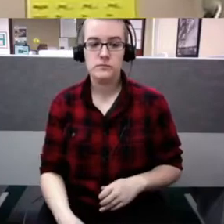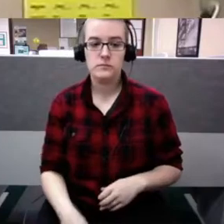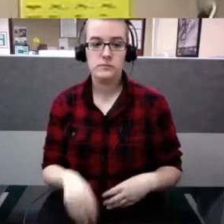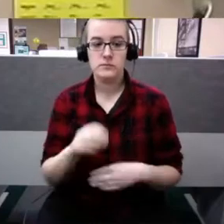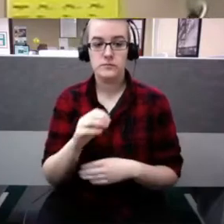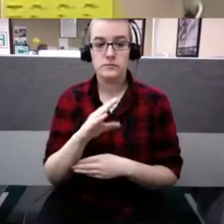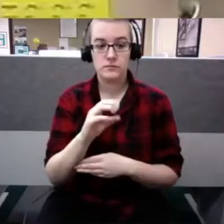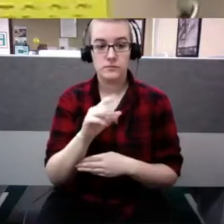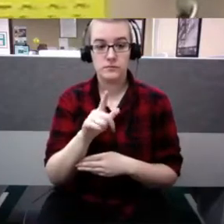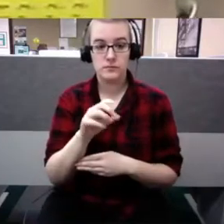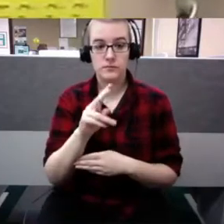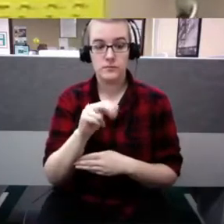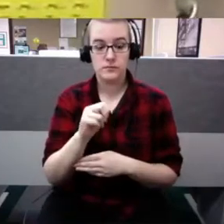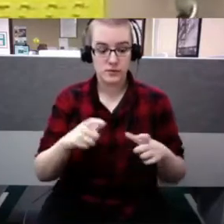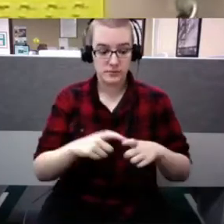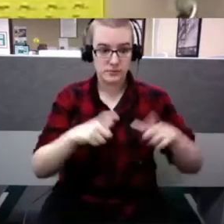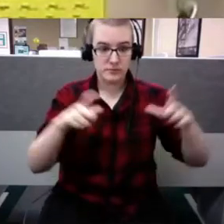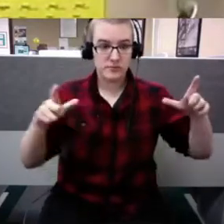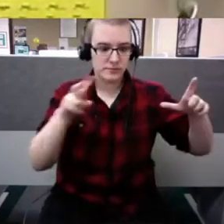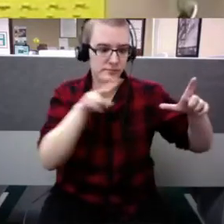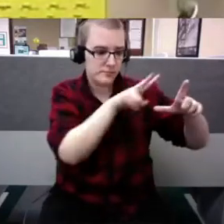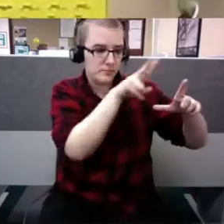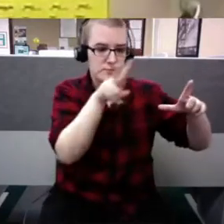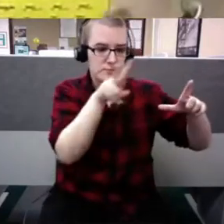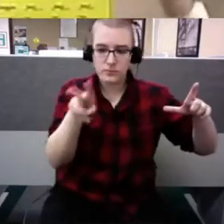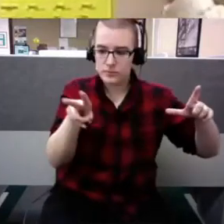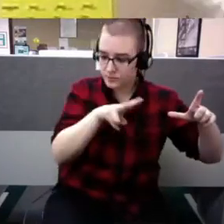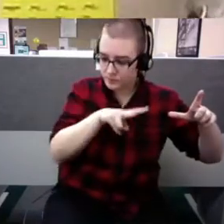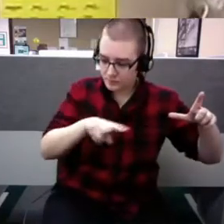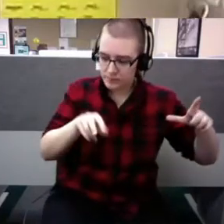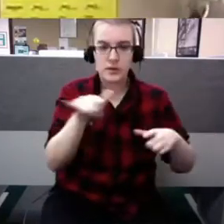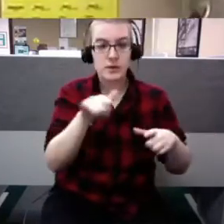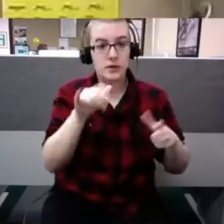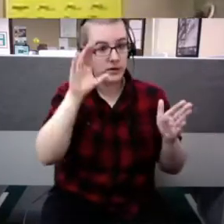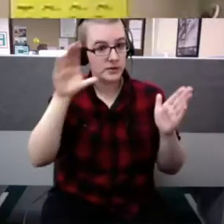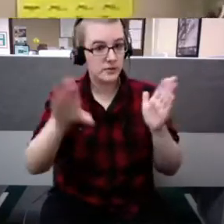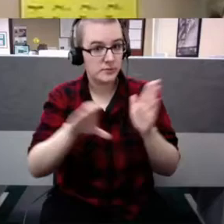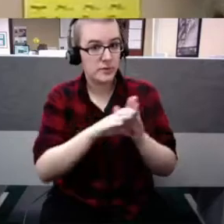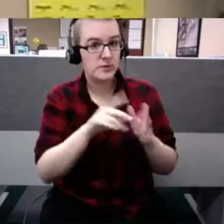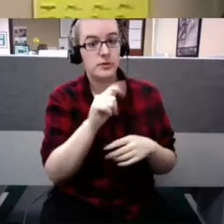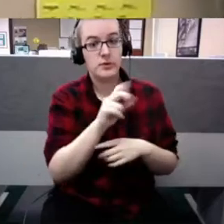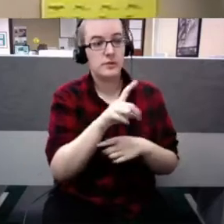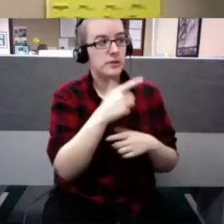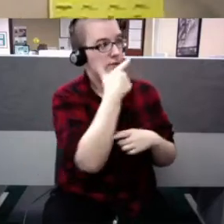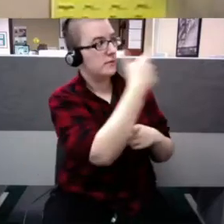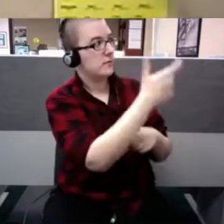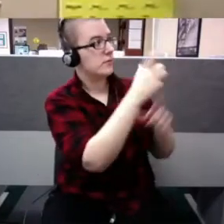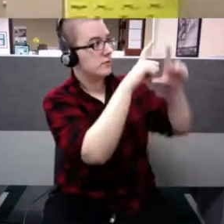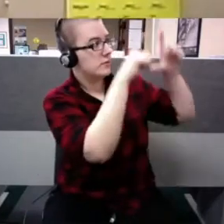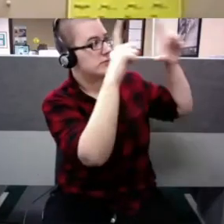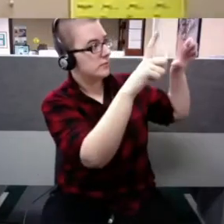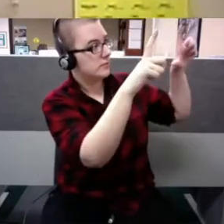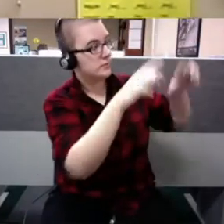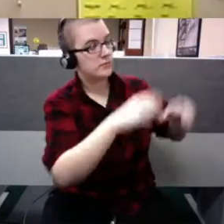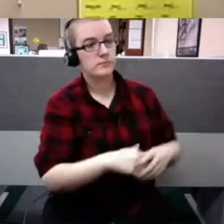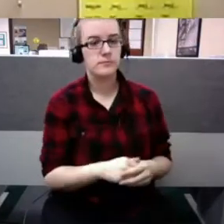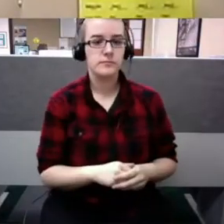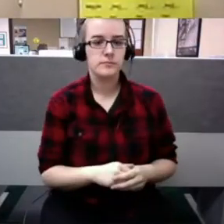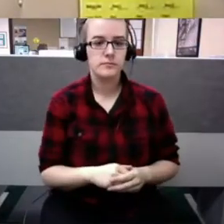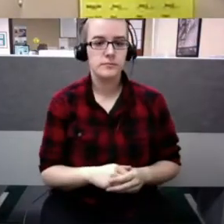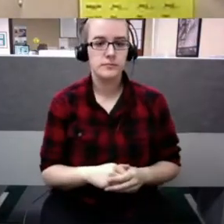look at every inch of the colon, and it's actually a visualization of the inside. If there are